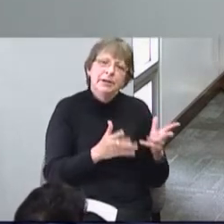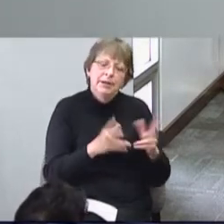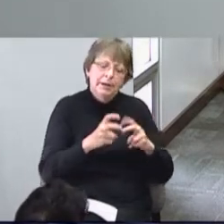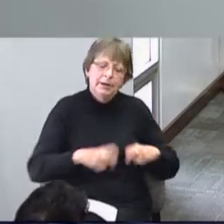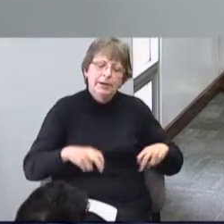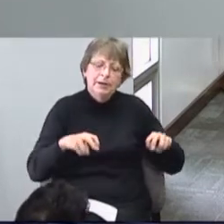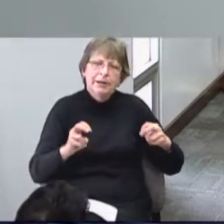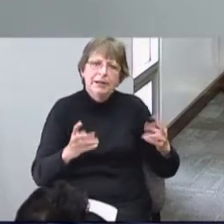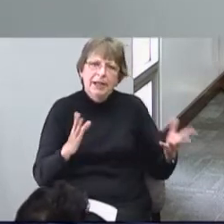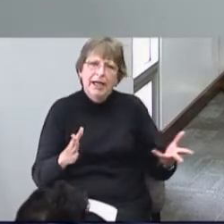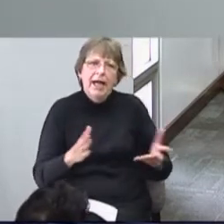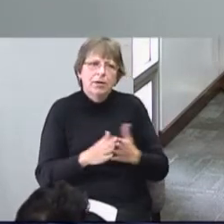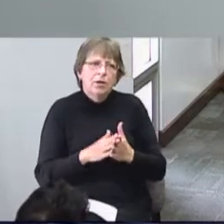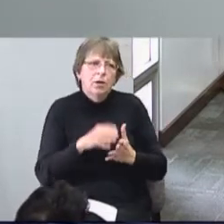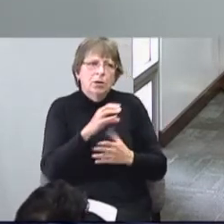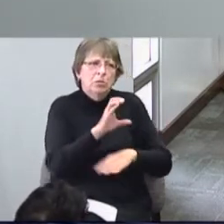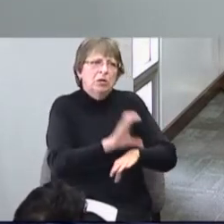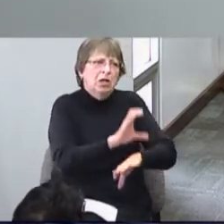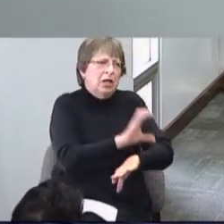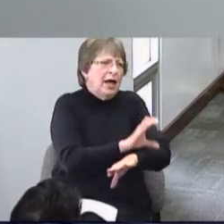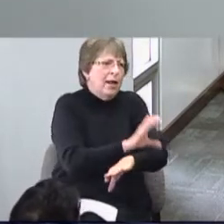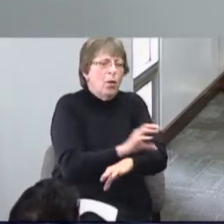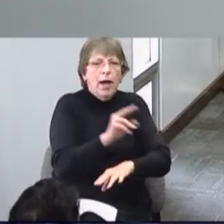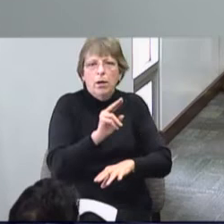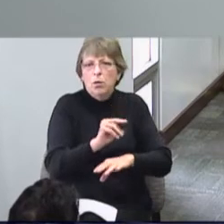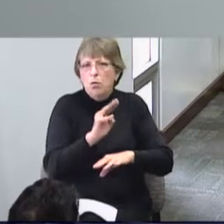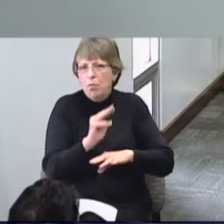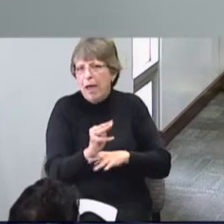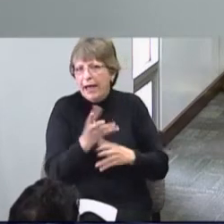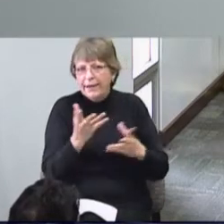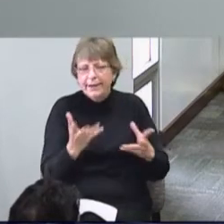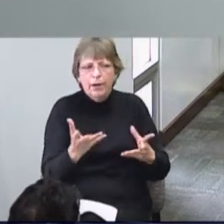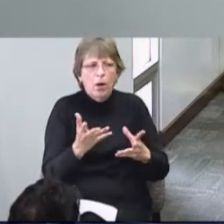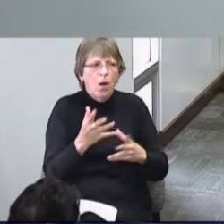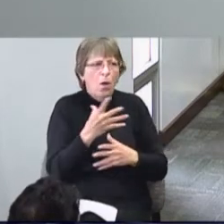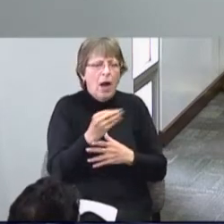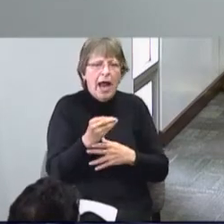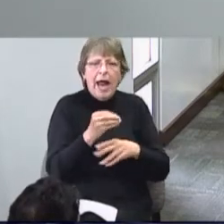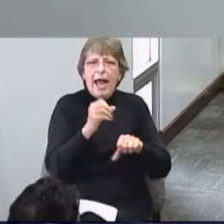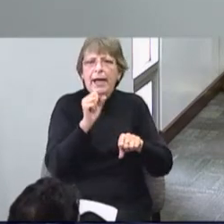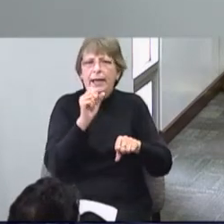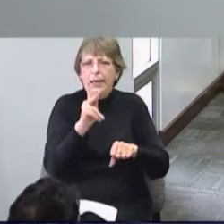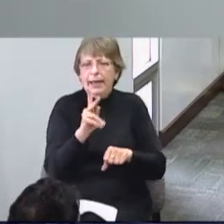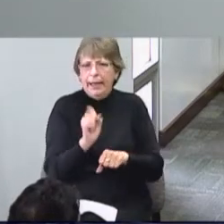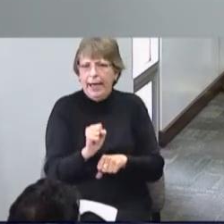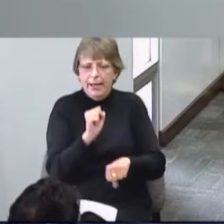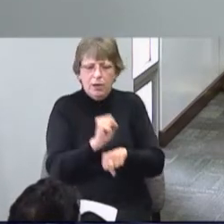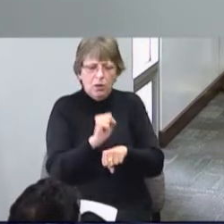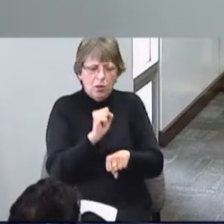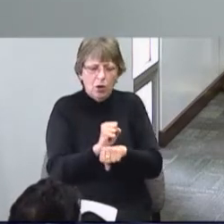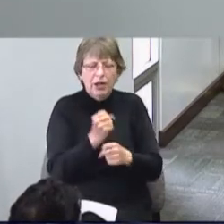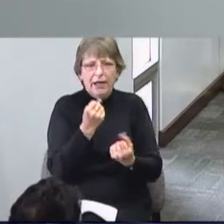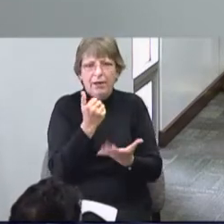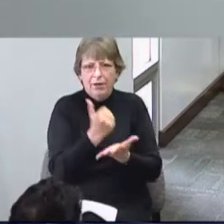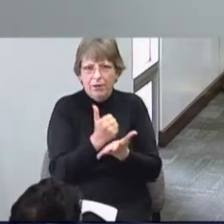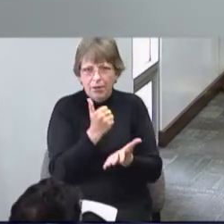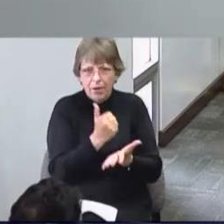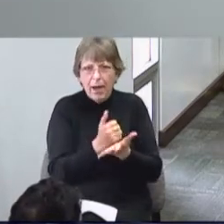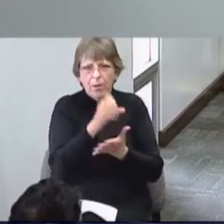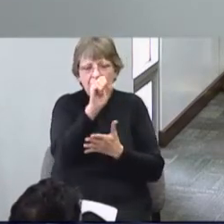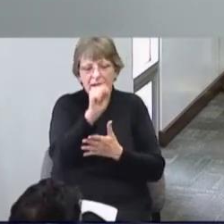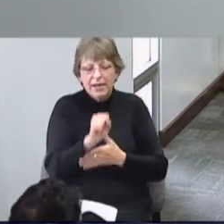communities in Colorado and New Mexico, have been working to really secure the future of Amtrak on its current Southwest Chief